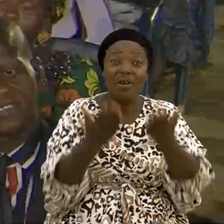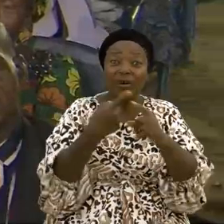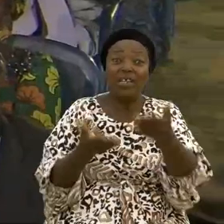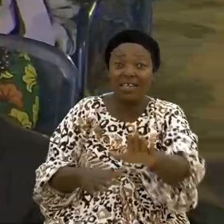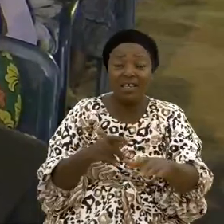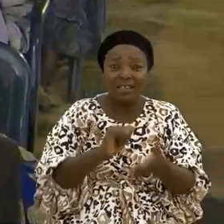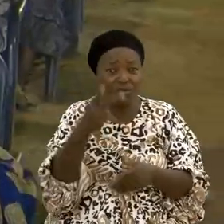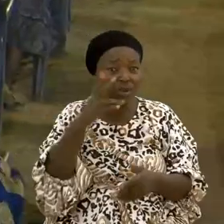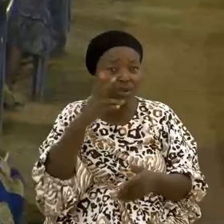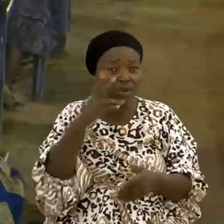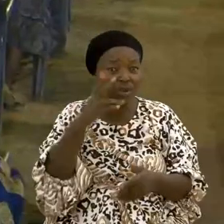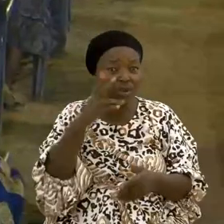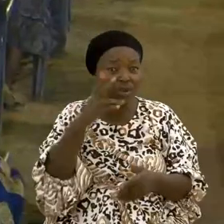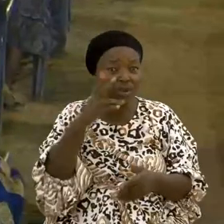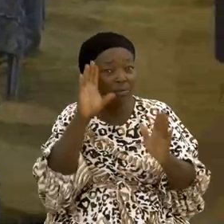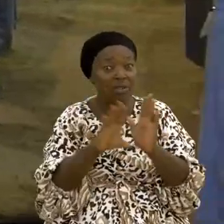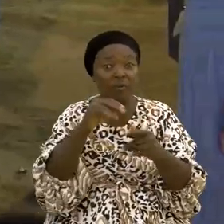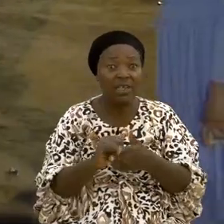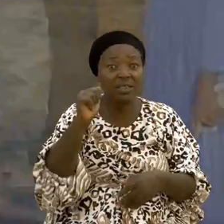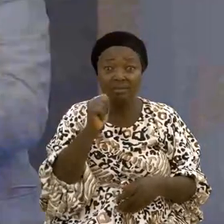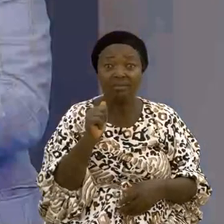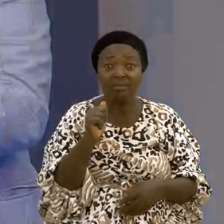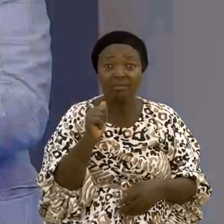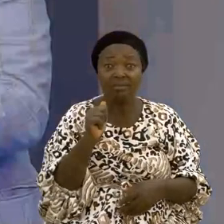saw the picture of that lady.